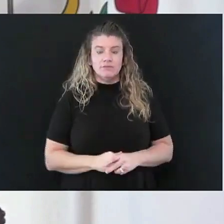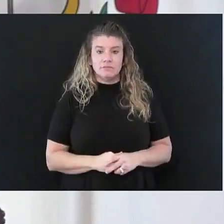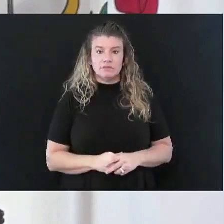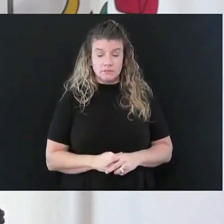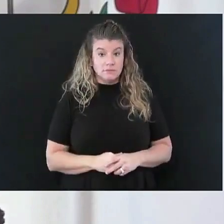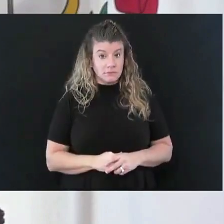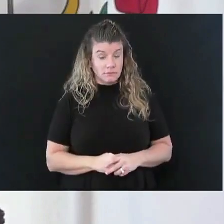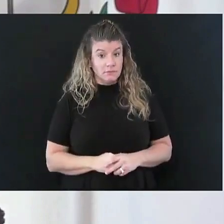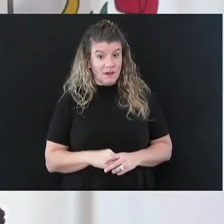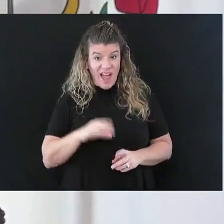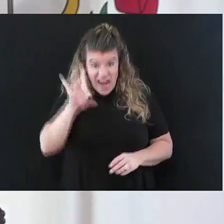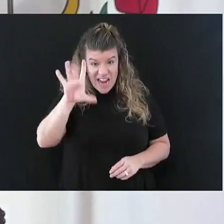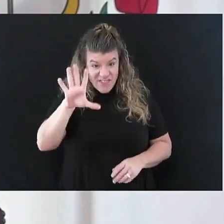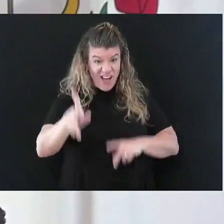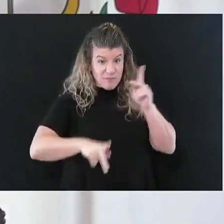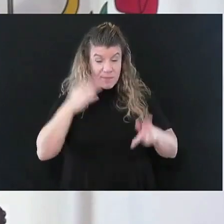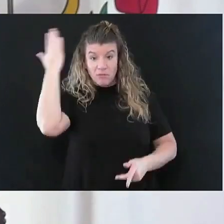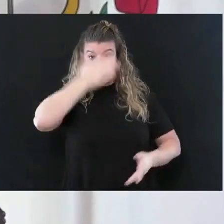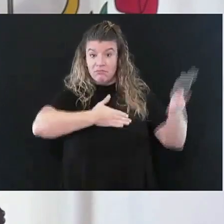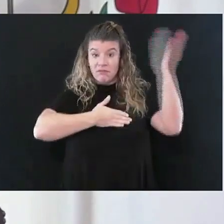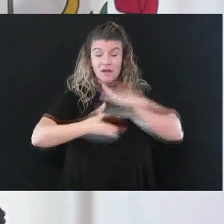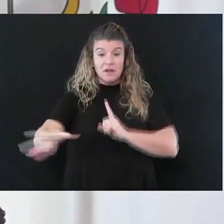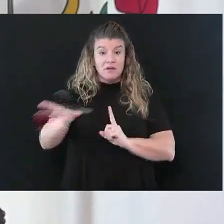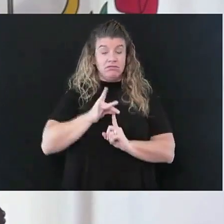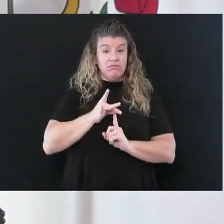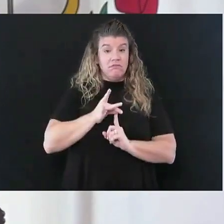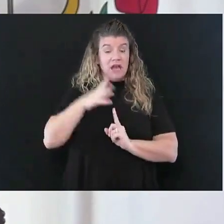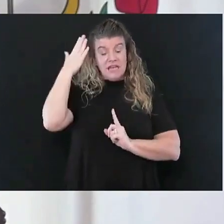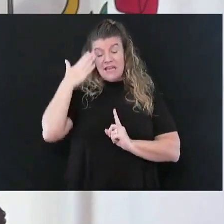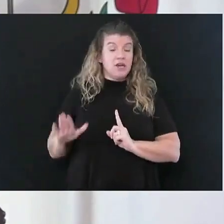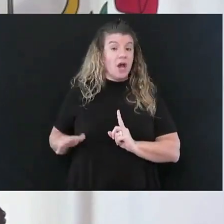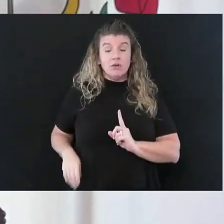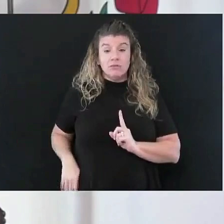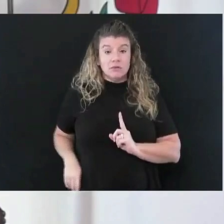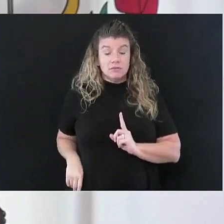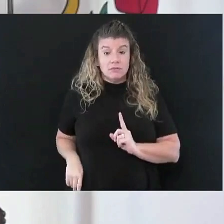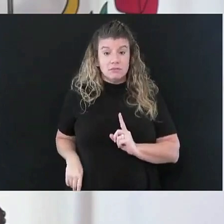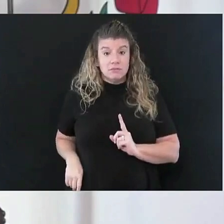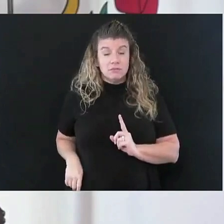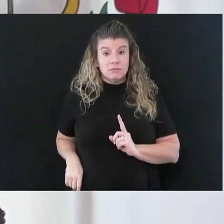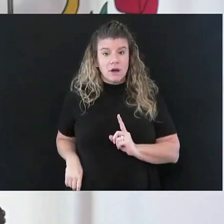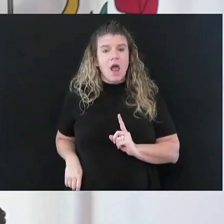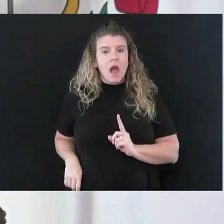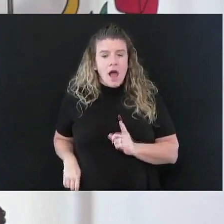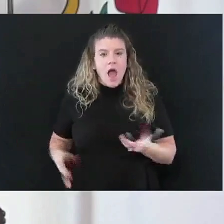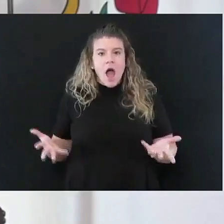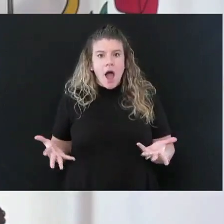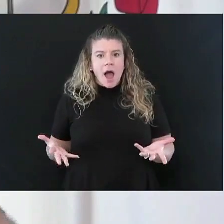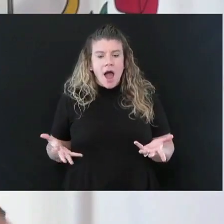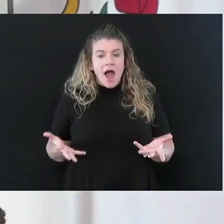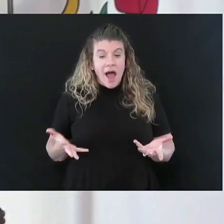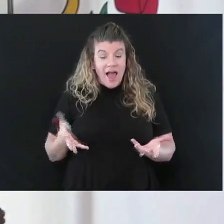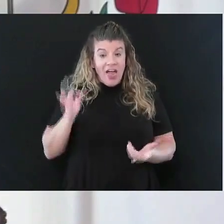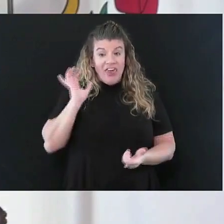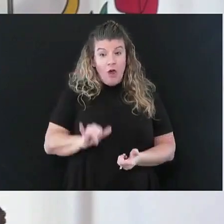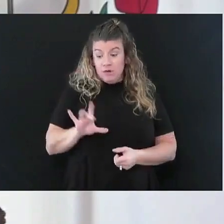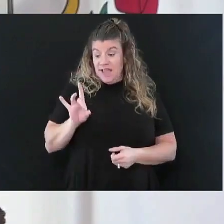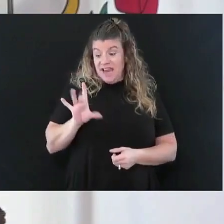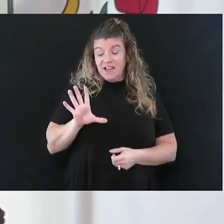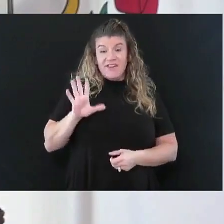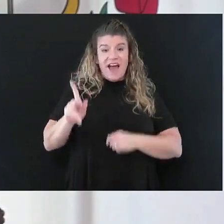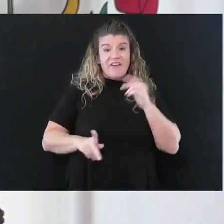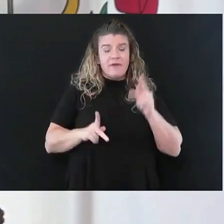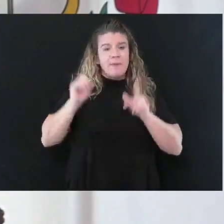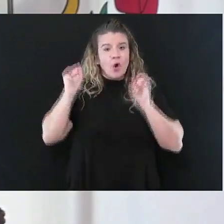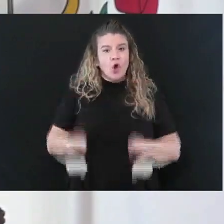the right number. 85 people didn't have any idea they had this. What is the likelihood that some of those 85